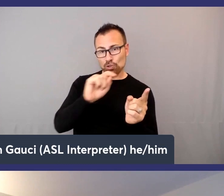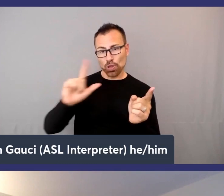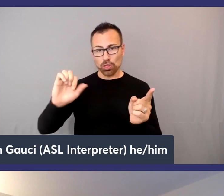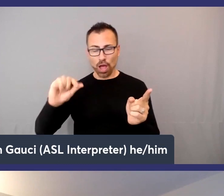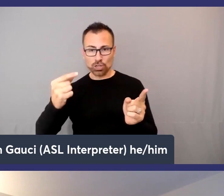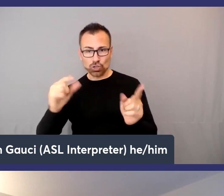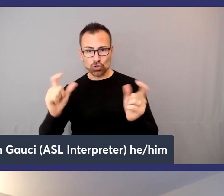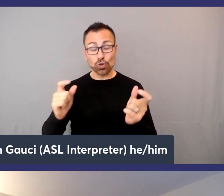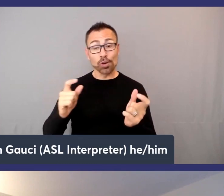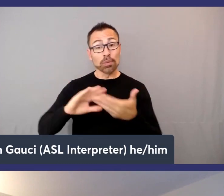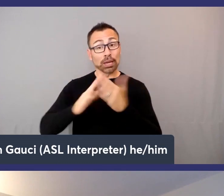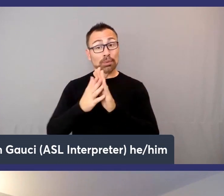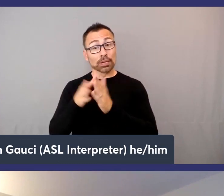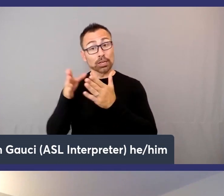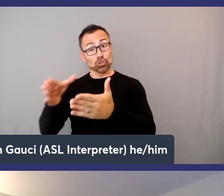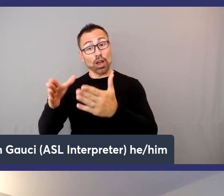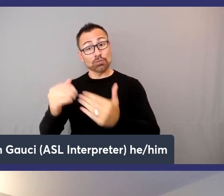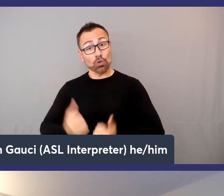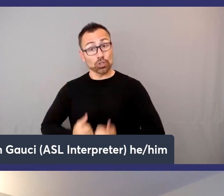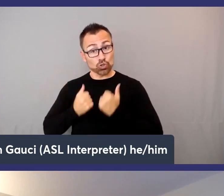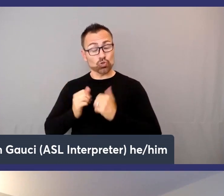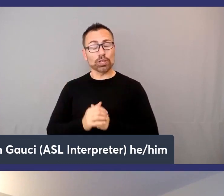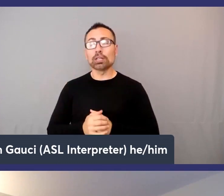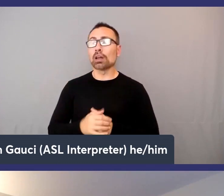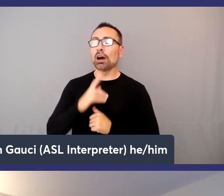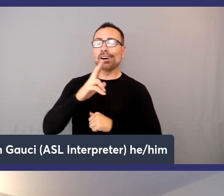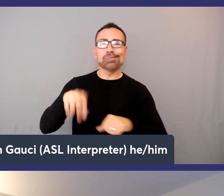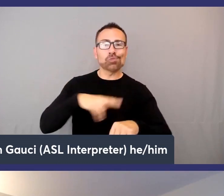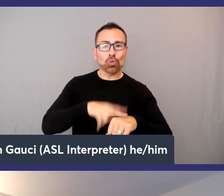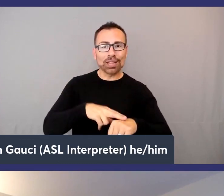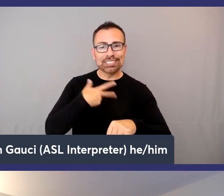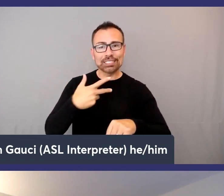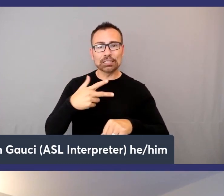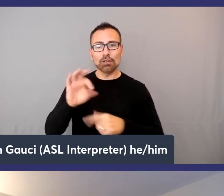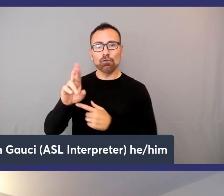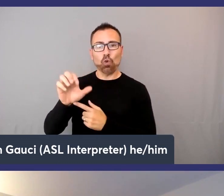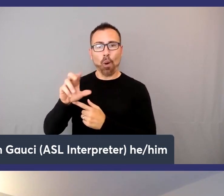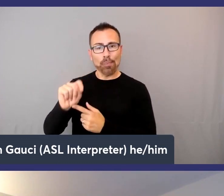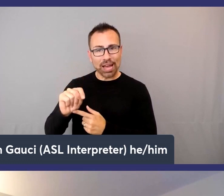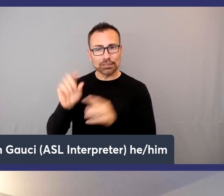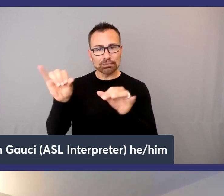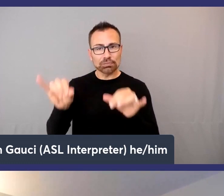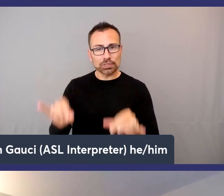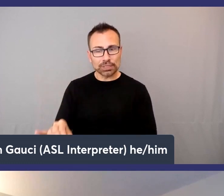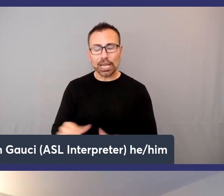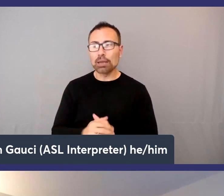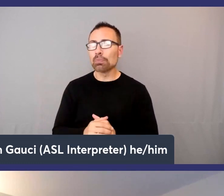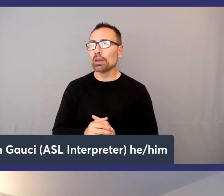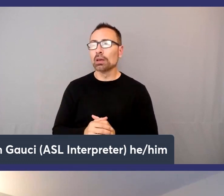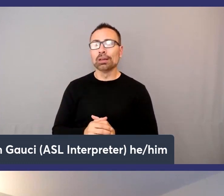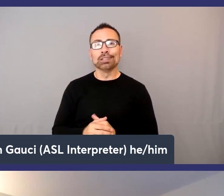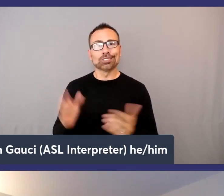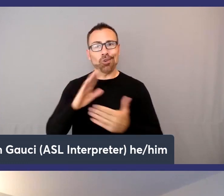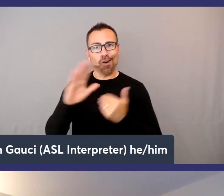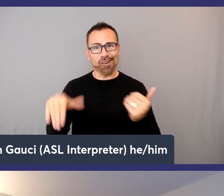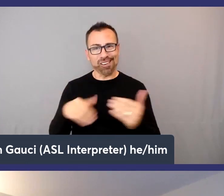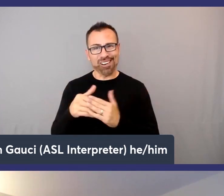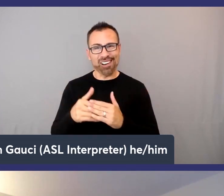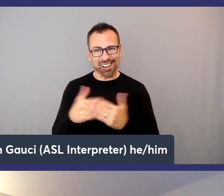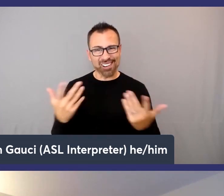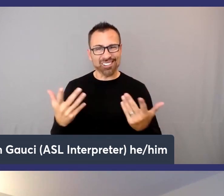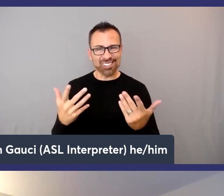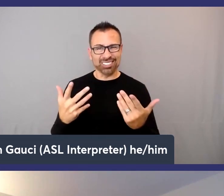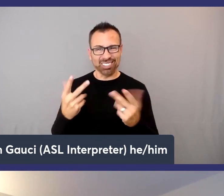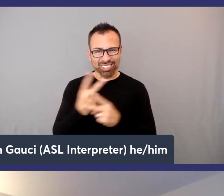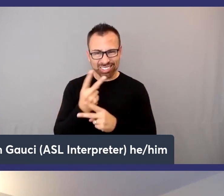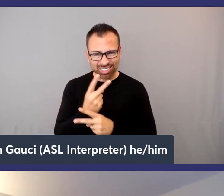data set so that it has the same format. So all of the kind of data munging tasks that we do for tabular data sets, we